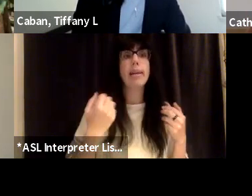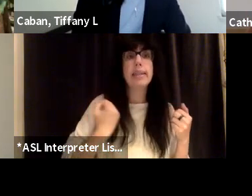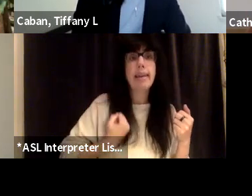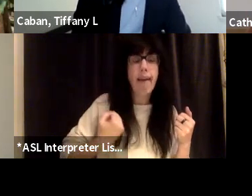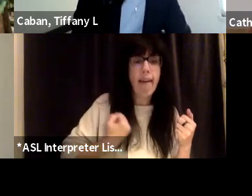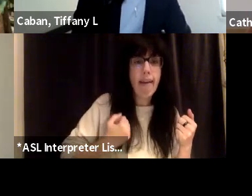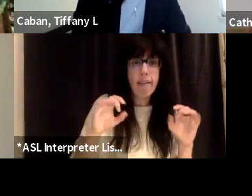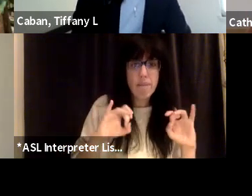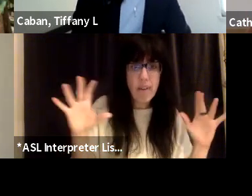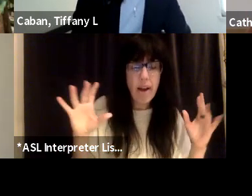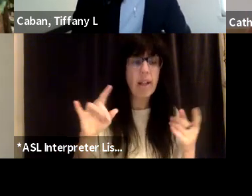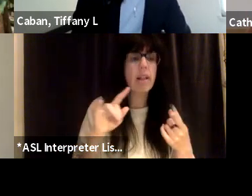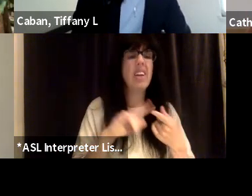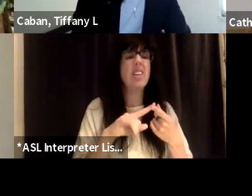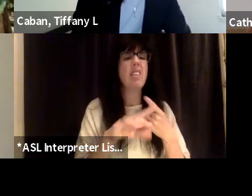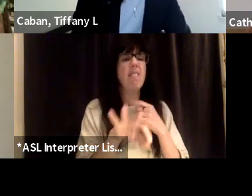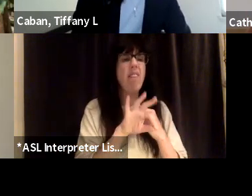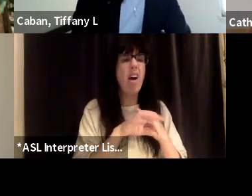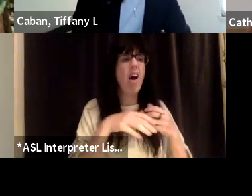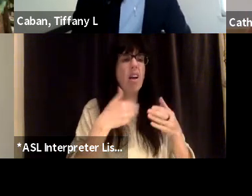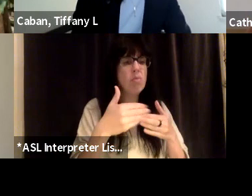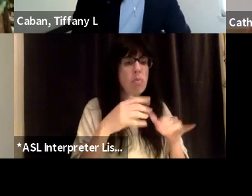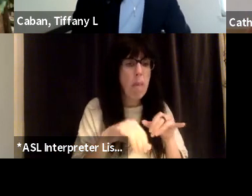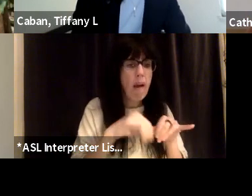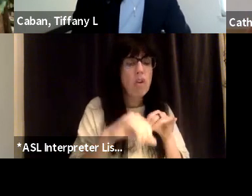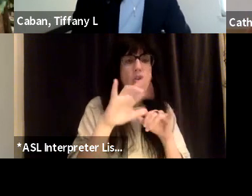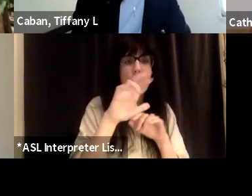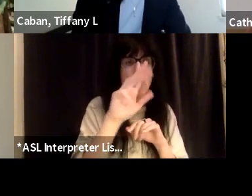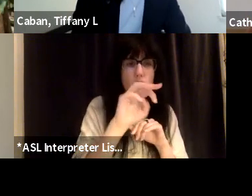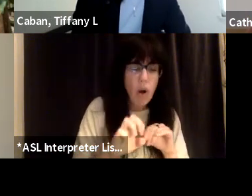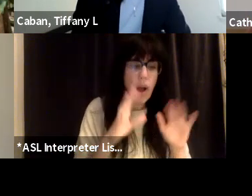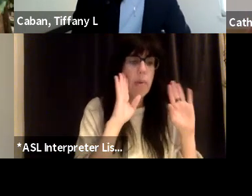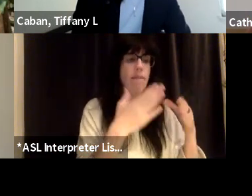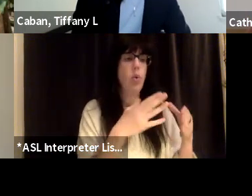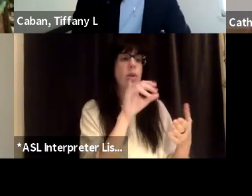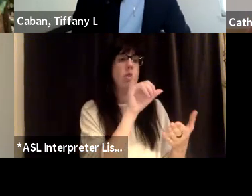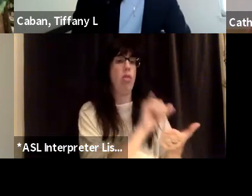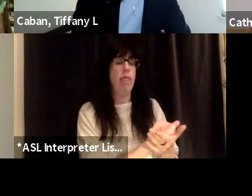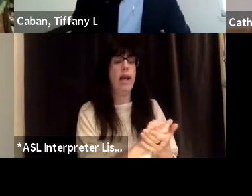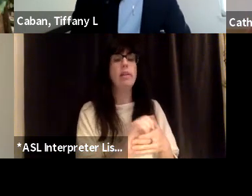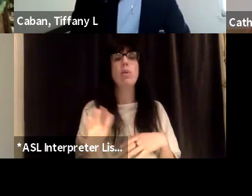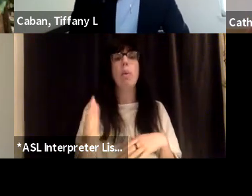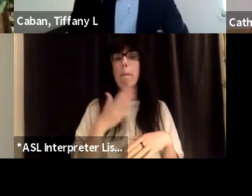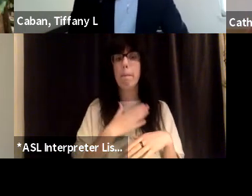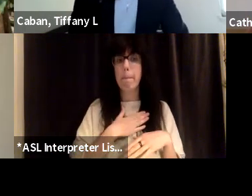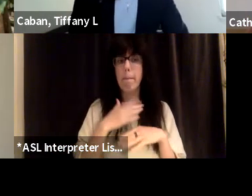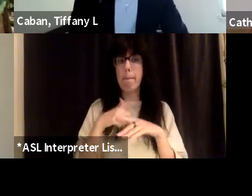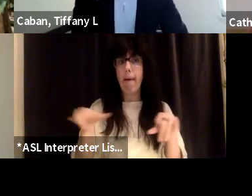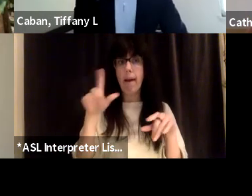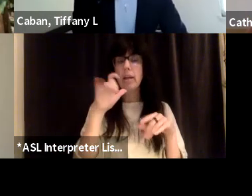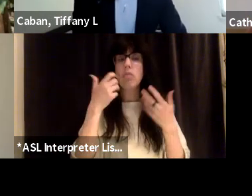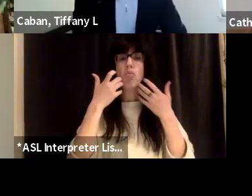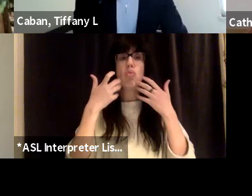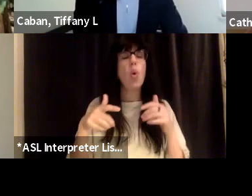violence, find trends in crime, and get guns off the streets. So my platform actually doesn't call for defunding the police.